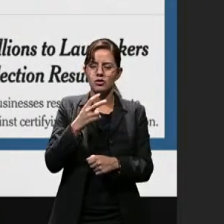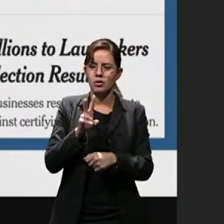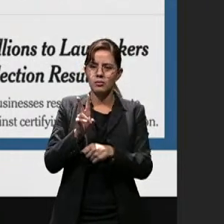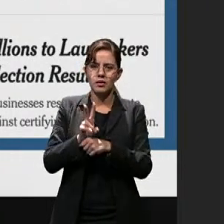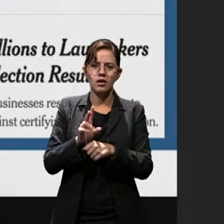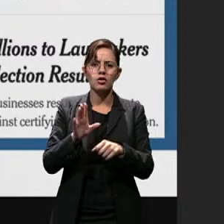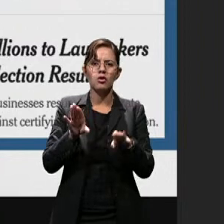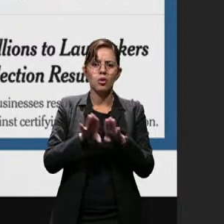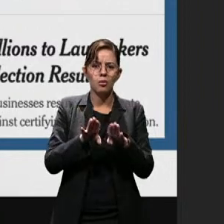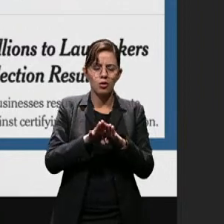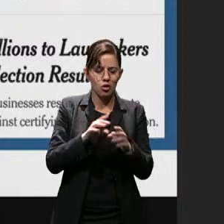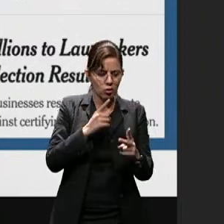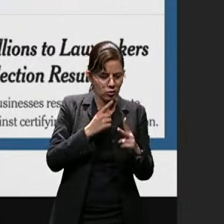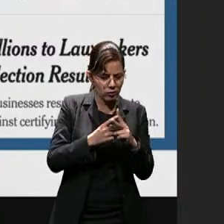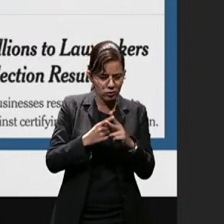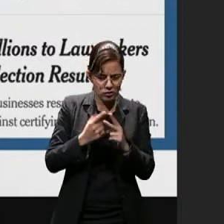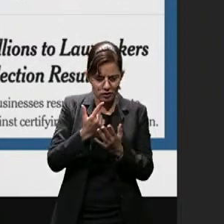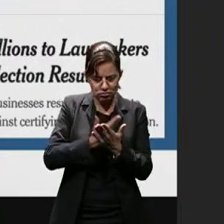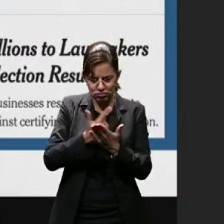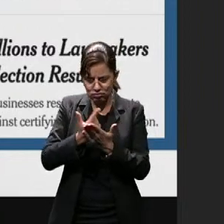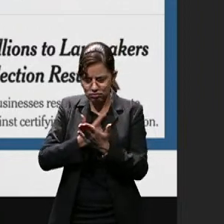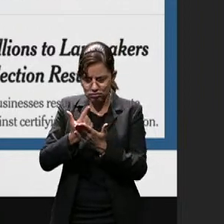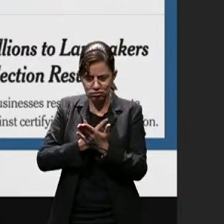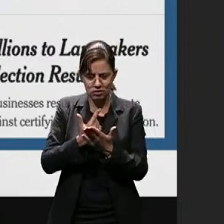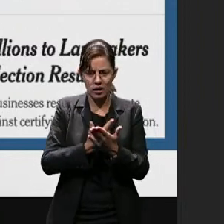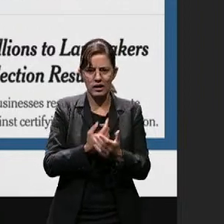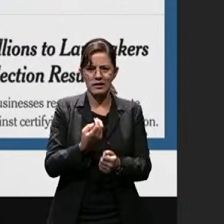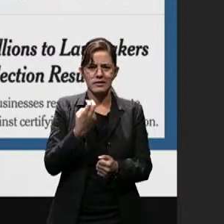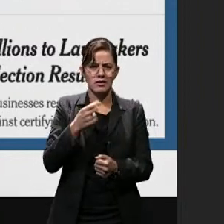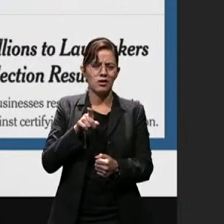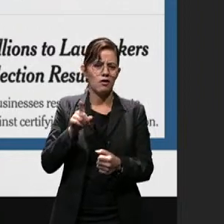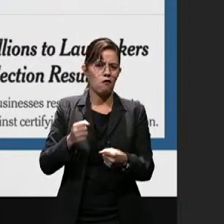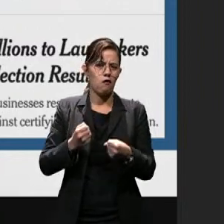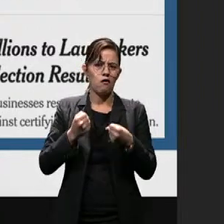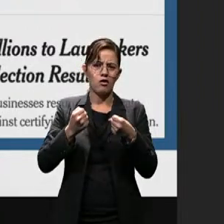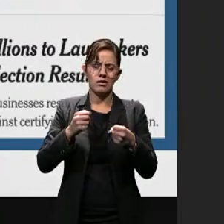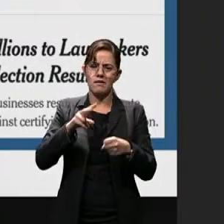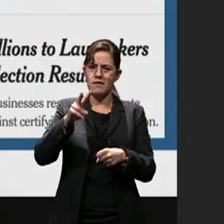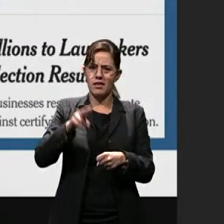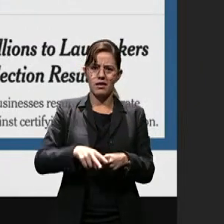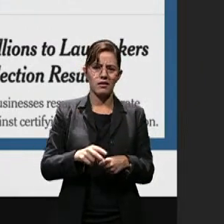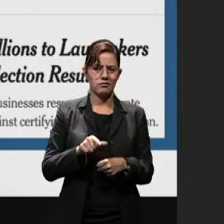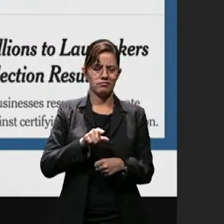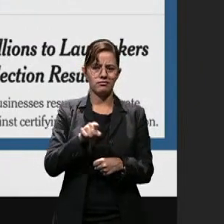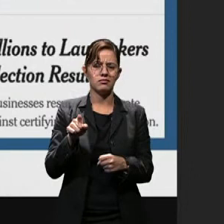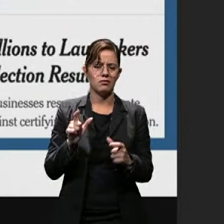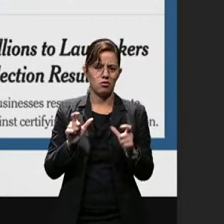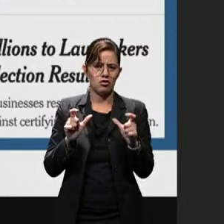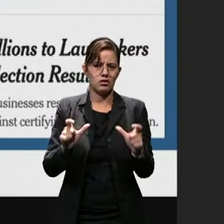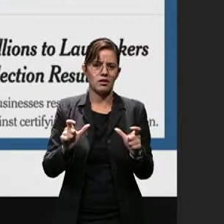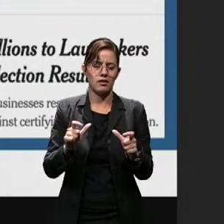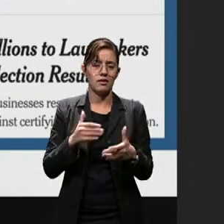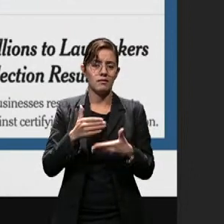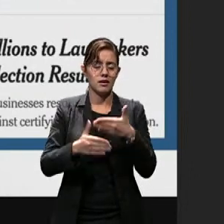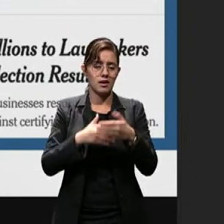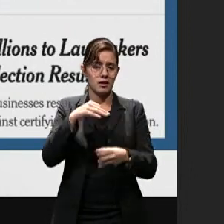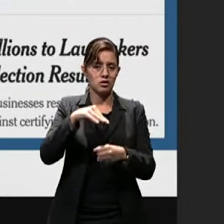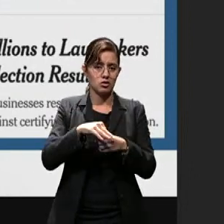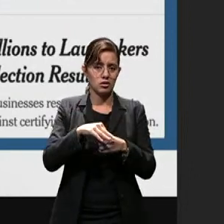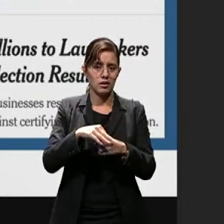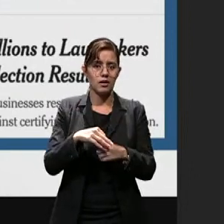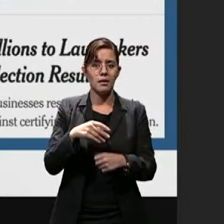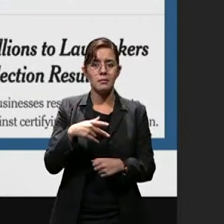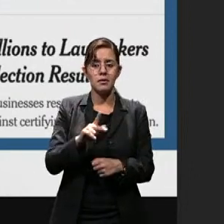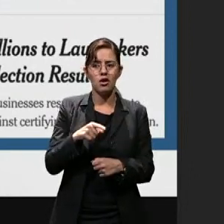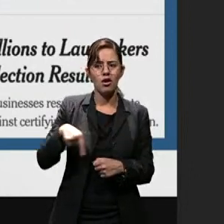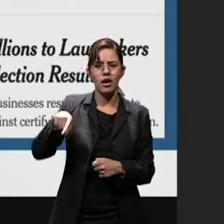auditing, true and real audits for elections, but yet saw this as an opportunity to bring millions of